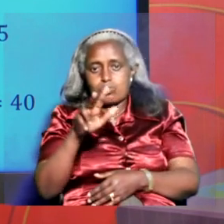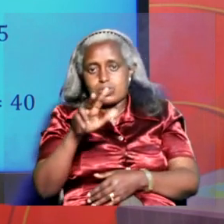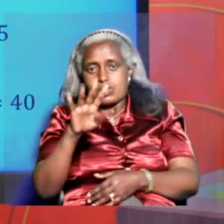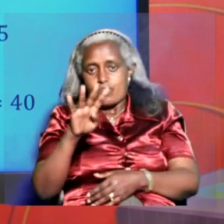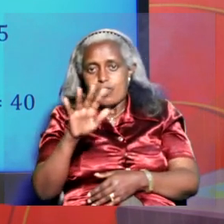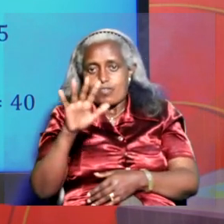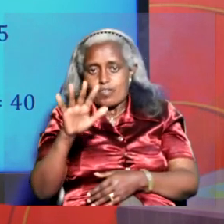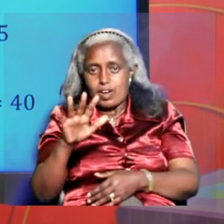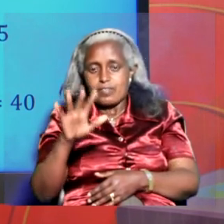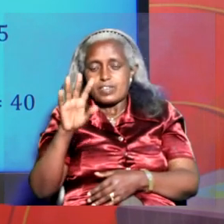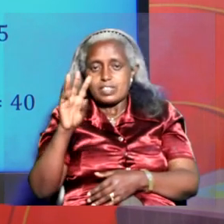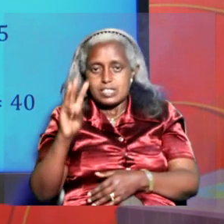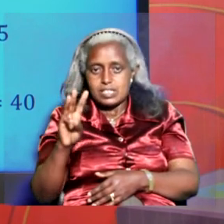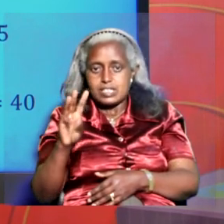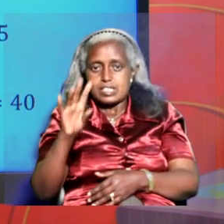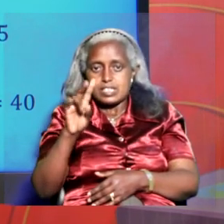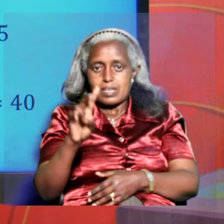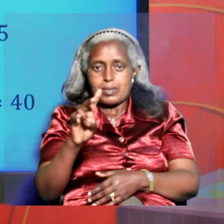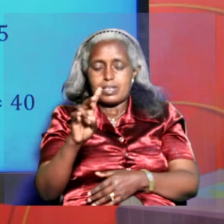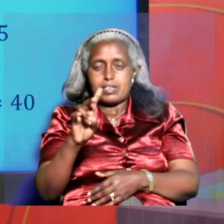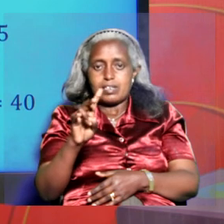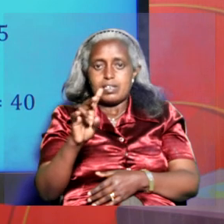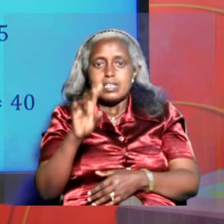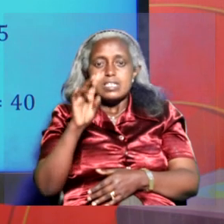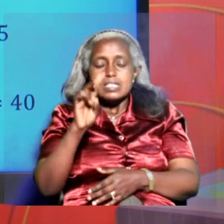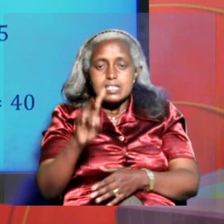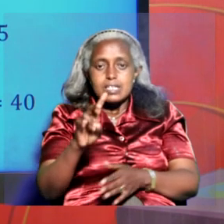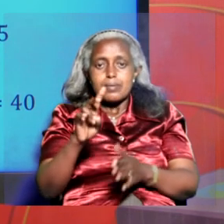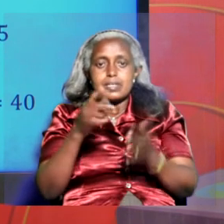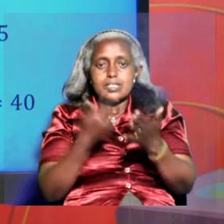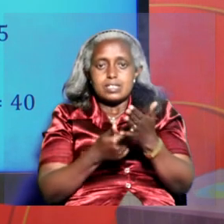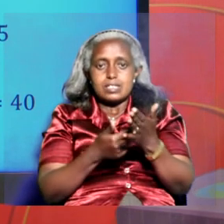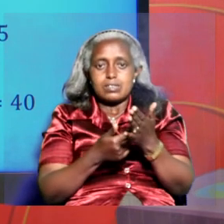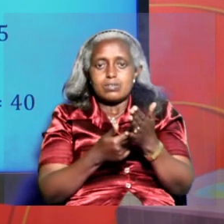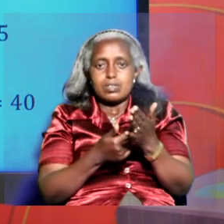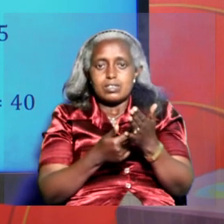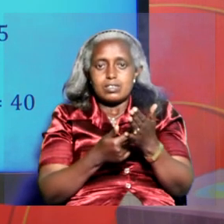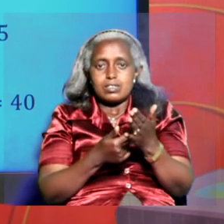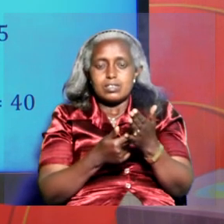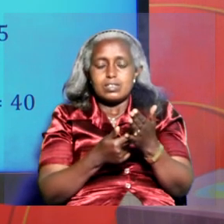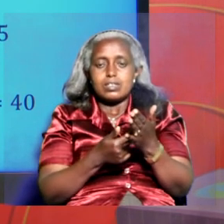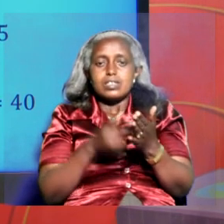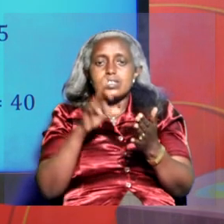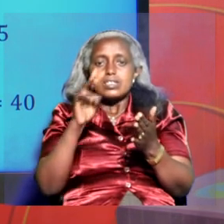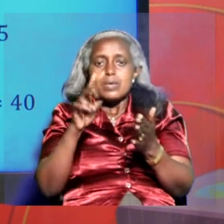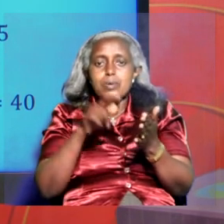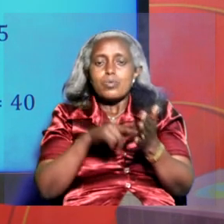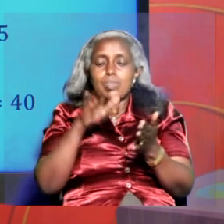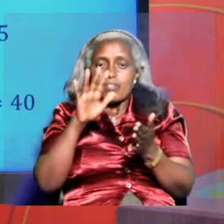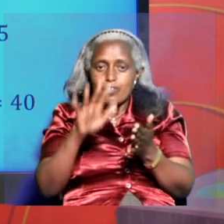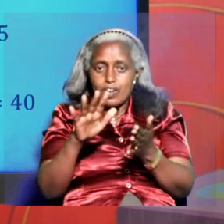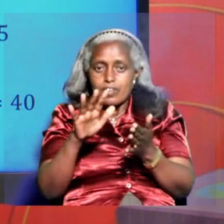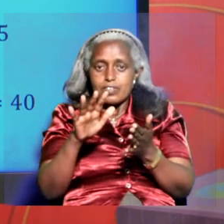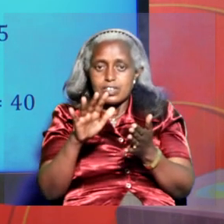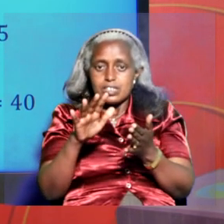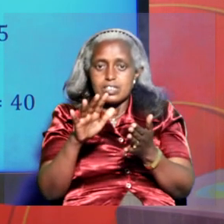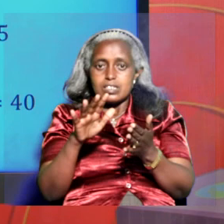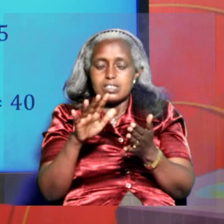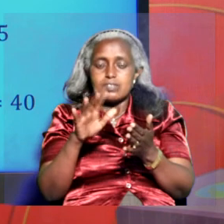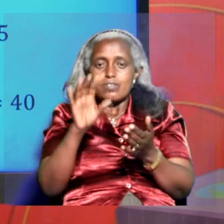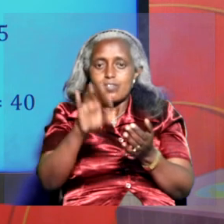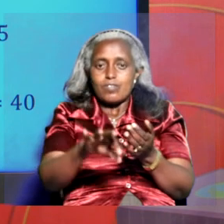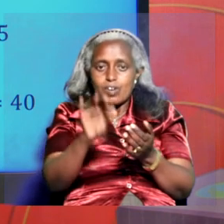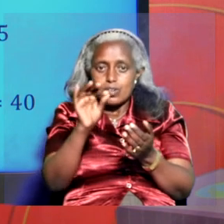3, 4, 5, 6, 7. The 7th item is this one. The 7.5 item is